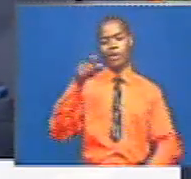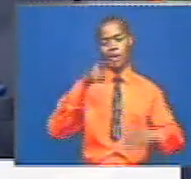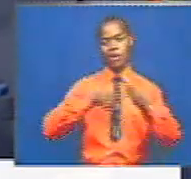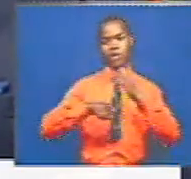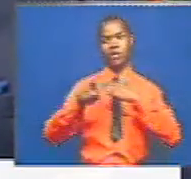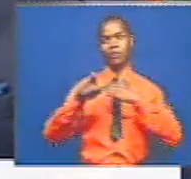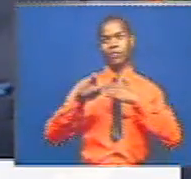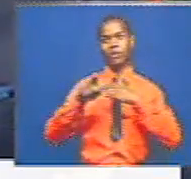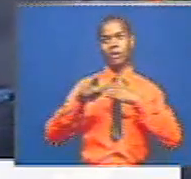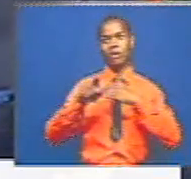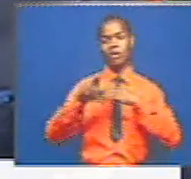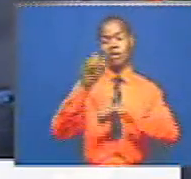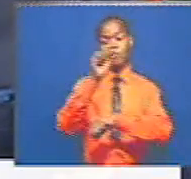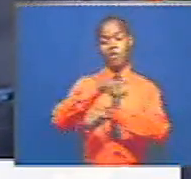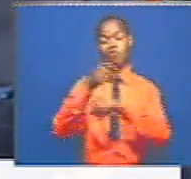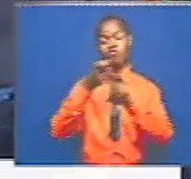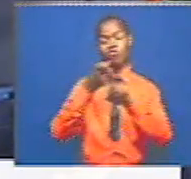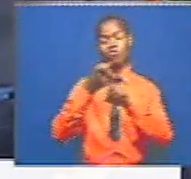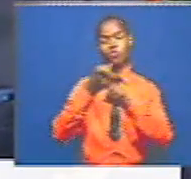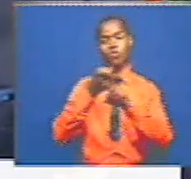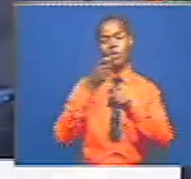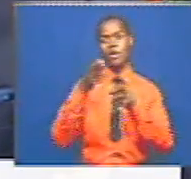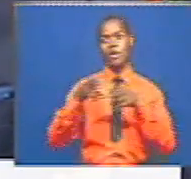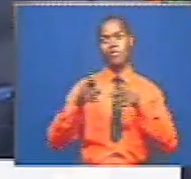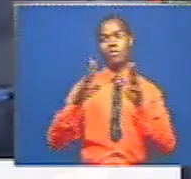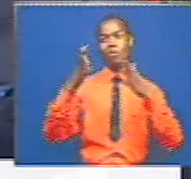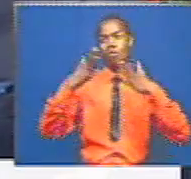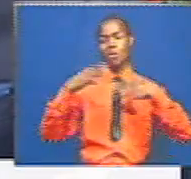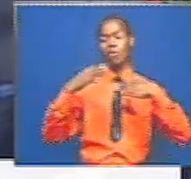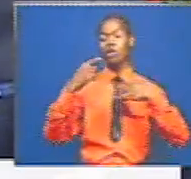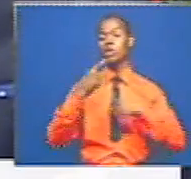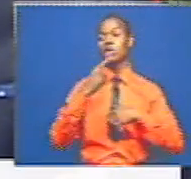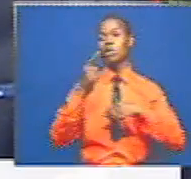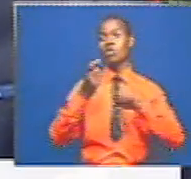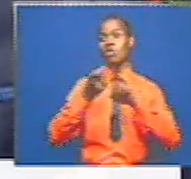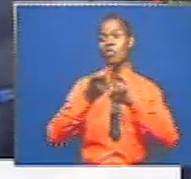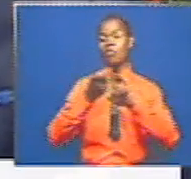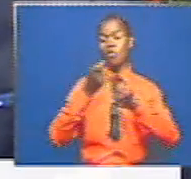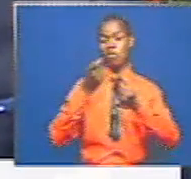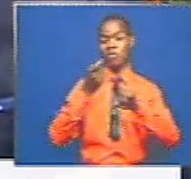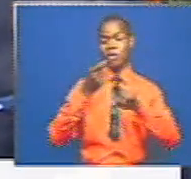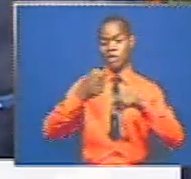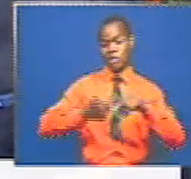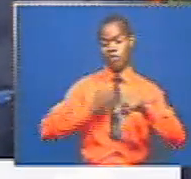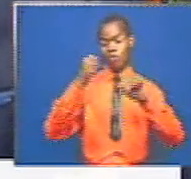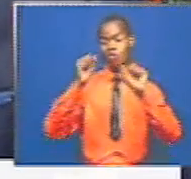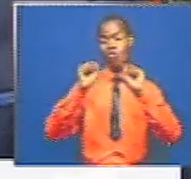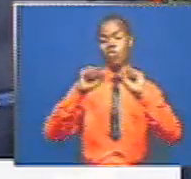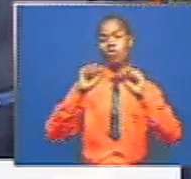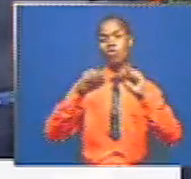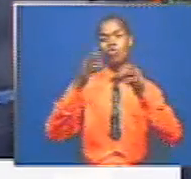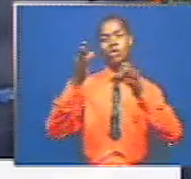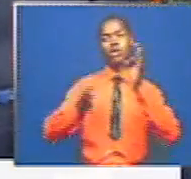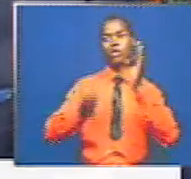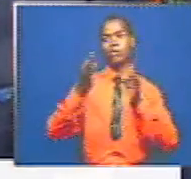waste, direct to our rivers. These are the people, I'm saying, from where I sit, they will face the law. I want to tell